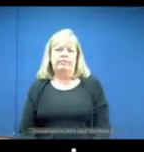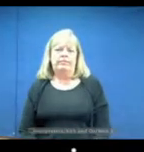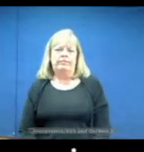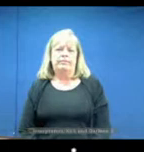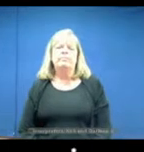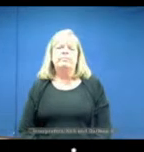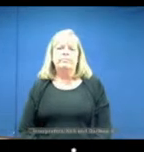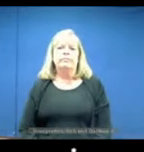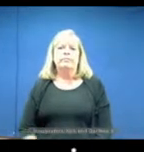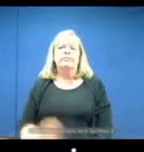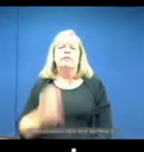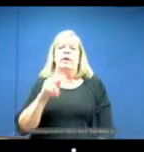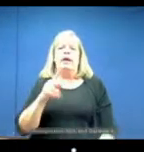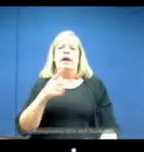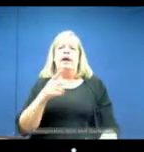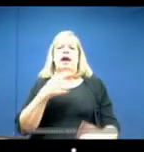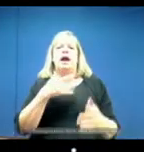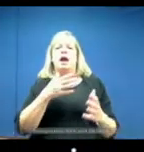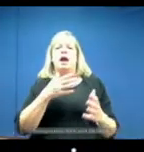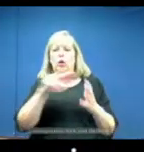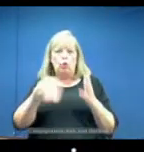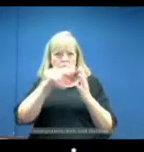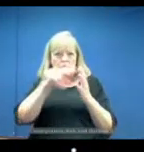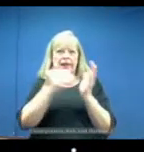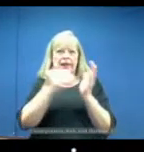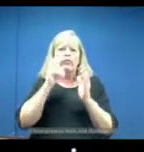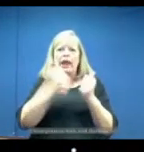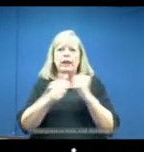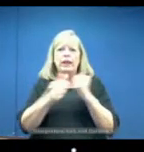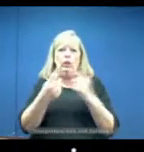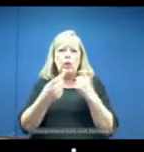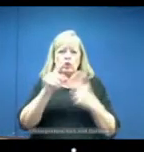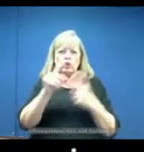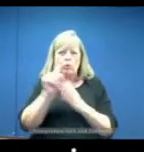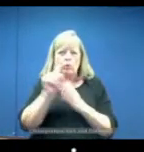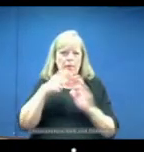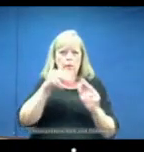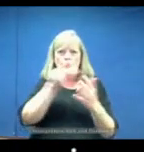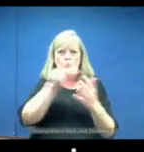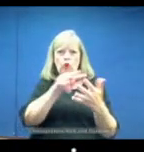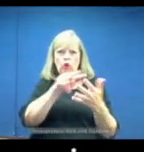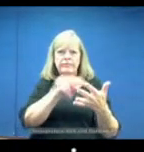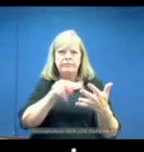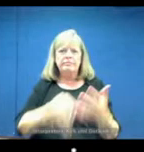All right, so I'm going back up to questions. Give me a moment to read some of these.